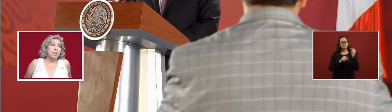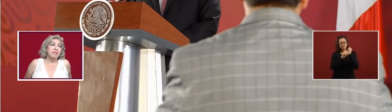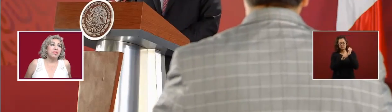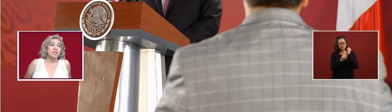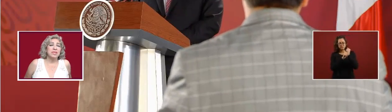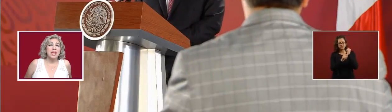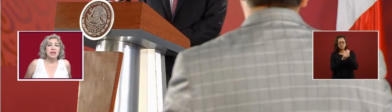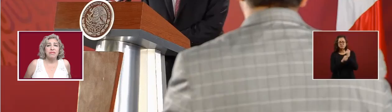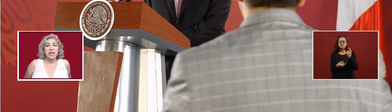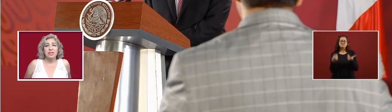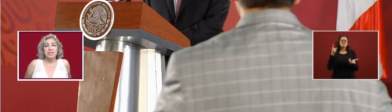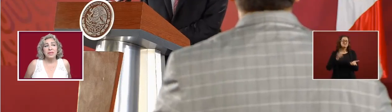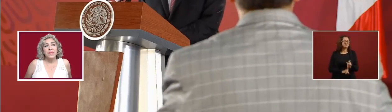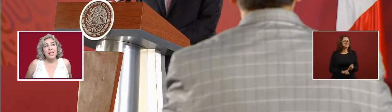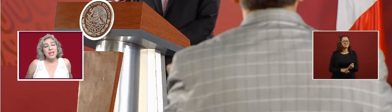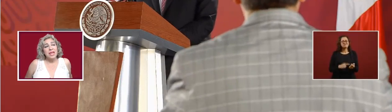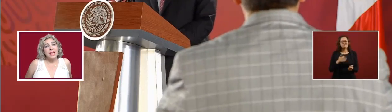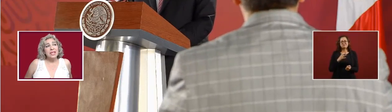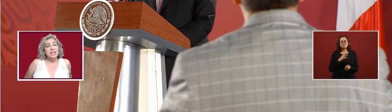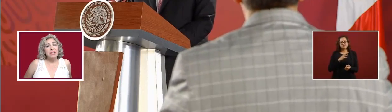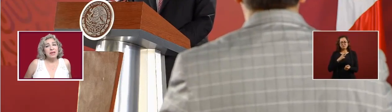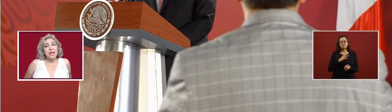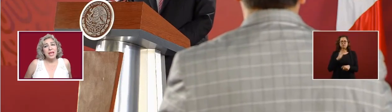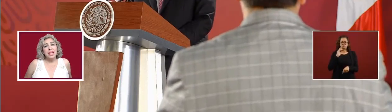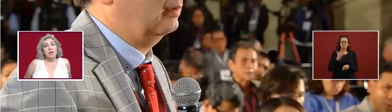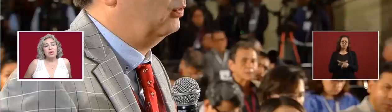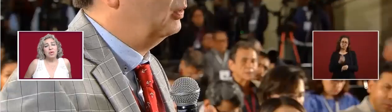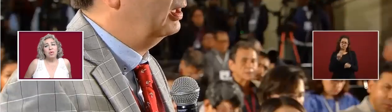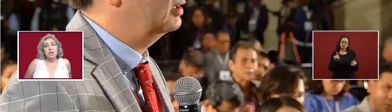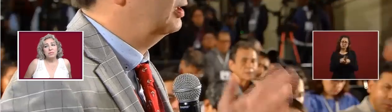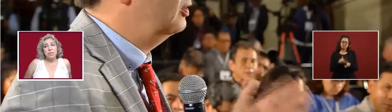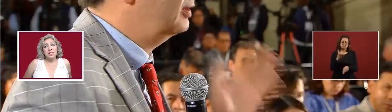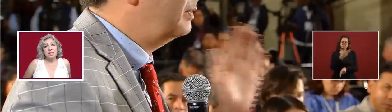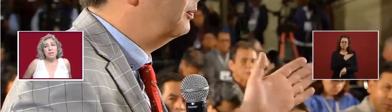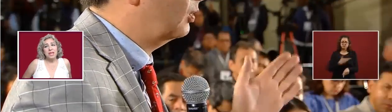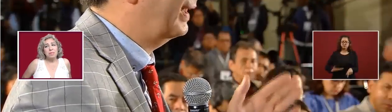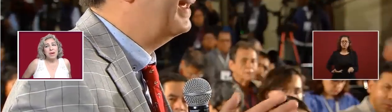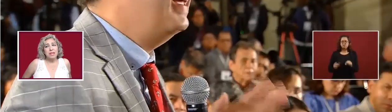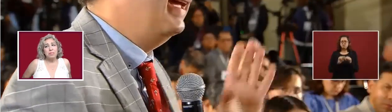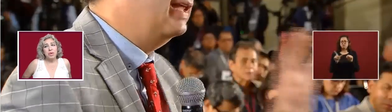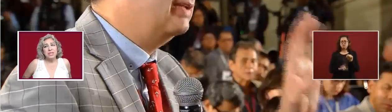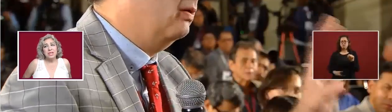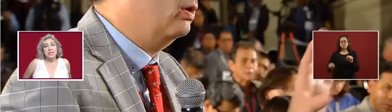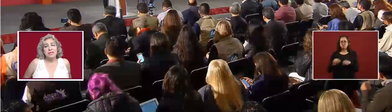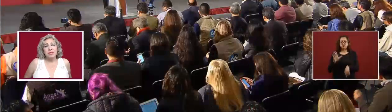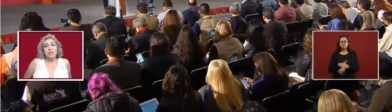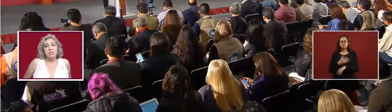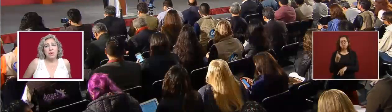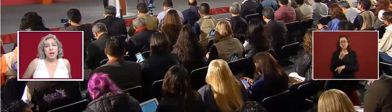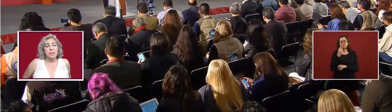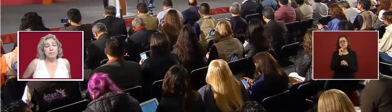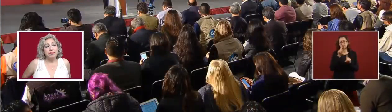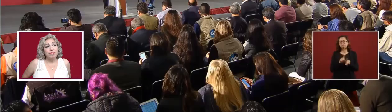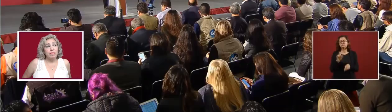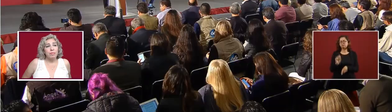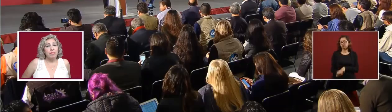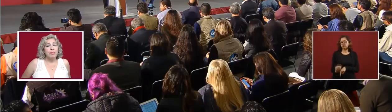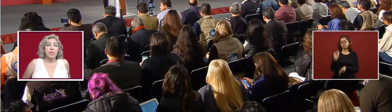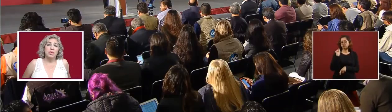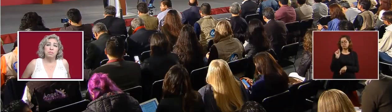pay for those kind of vehicles, is there a, co-responsibility by the President of the, um,